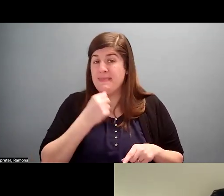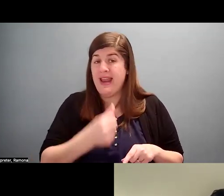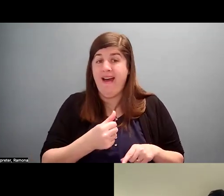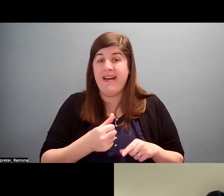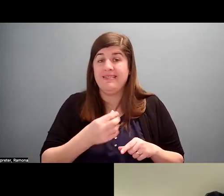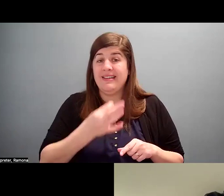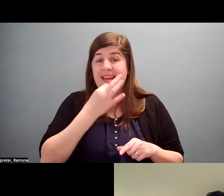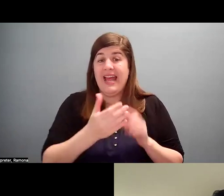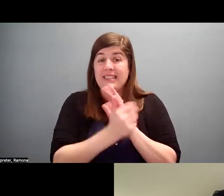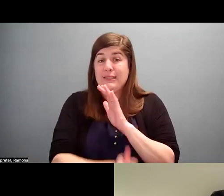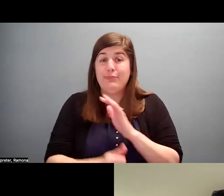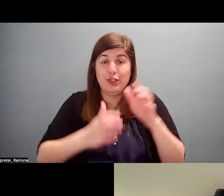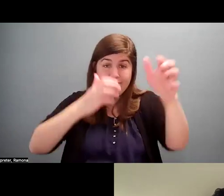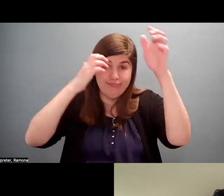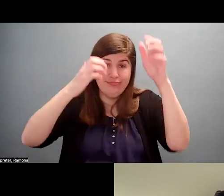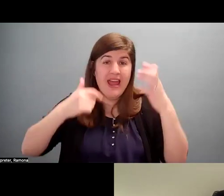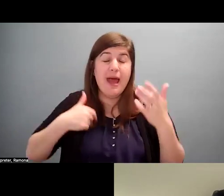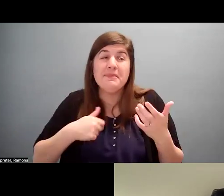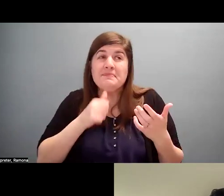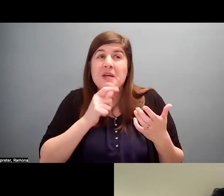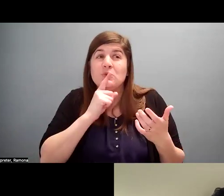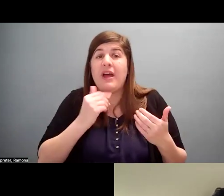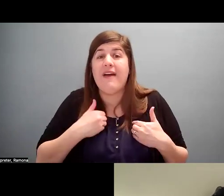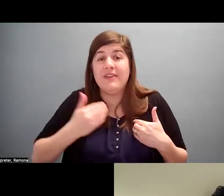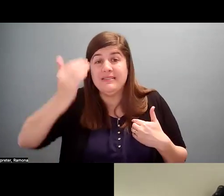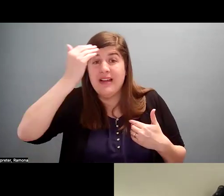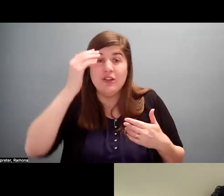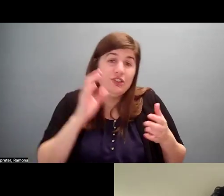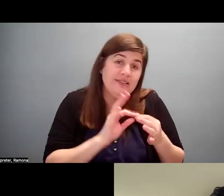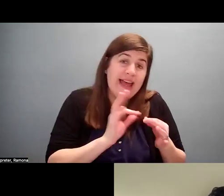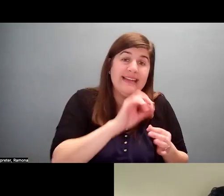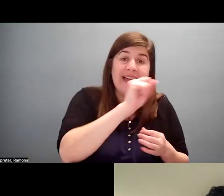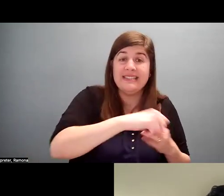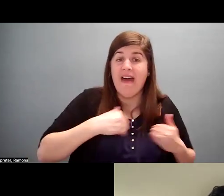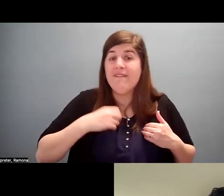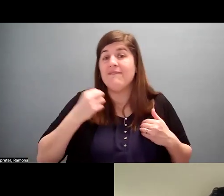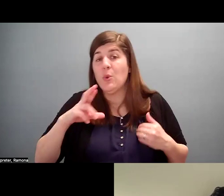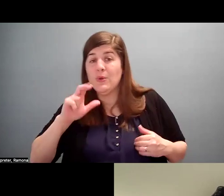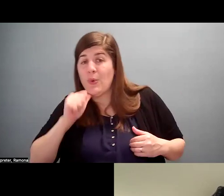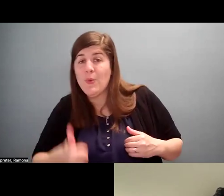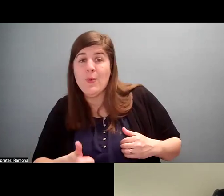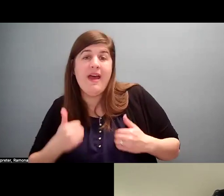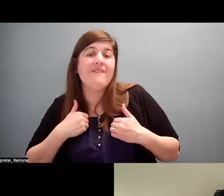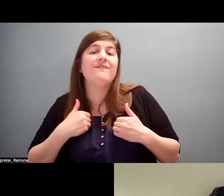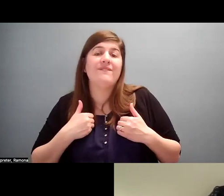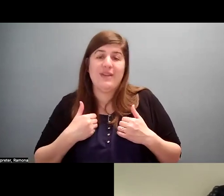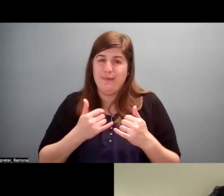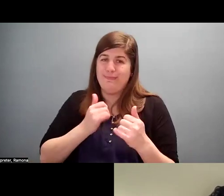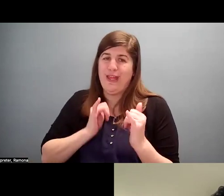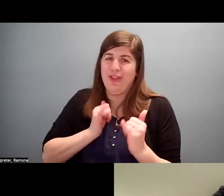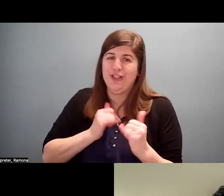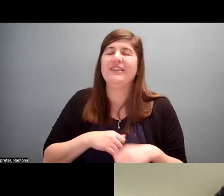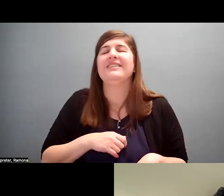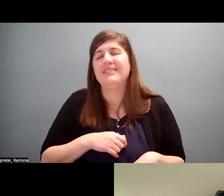So I'm not sure. I don't have the knowledge to say whether there are or not. I think Either. yeah, there's people